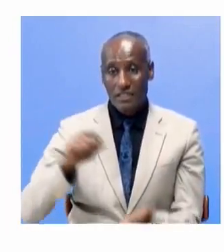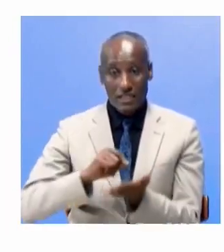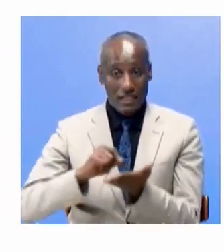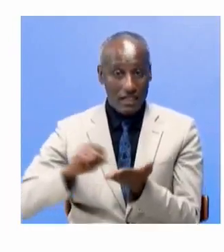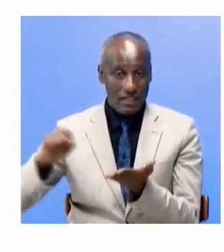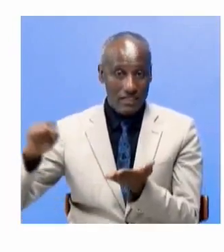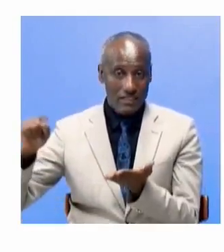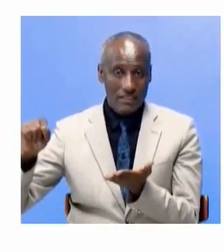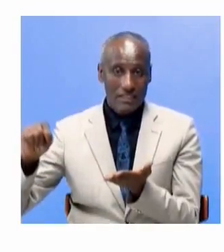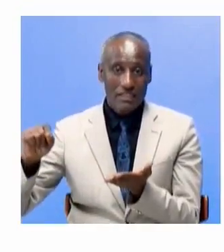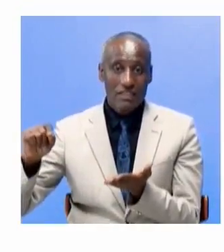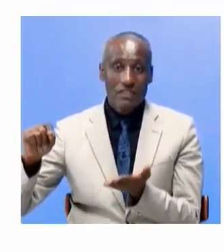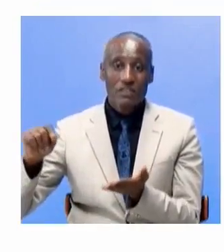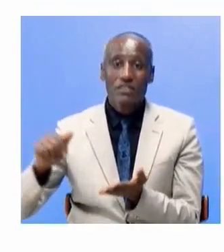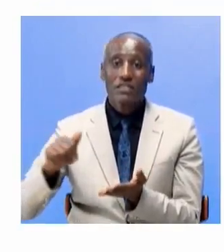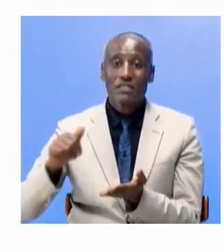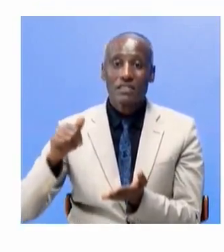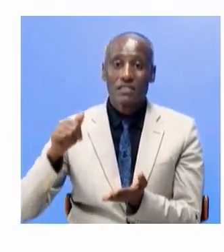incorrect